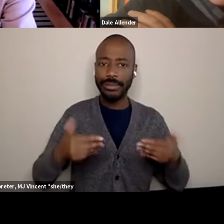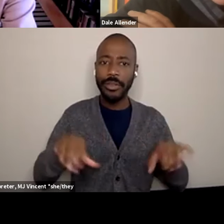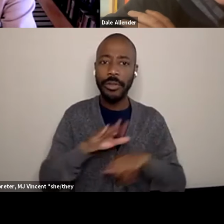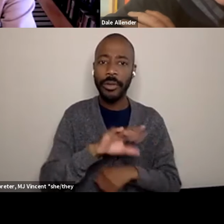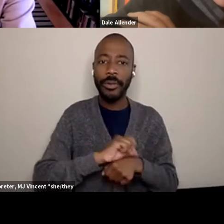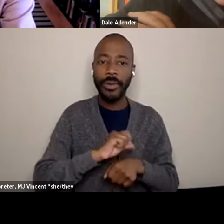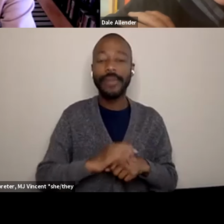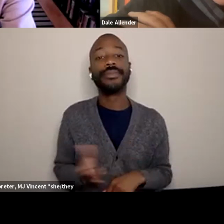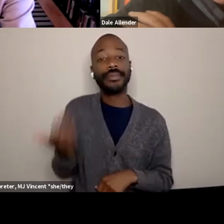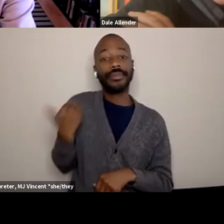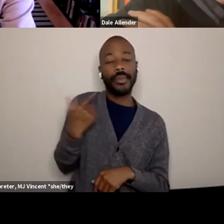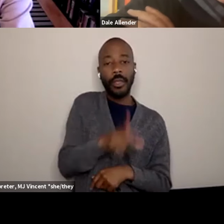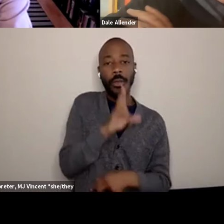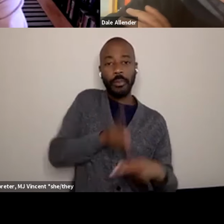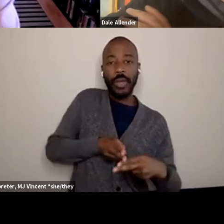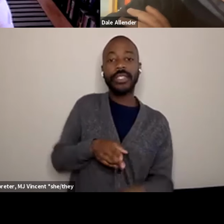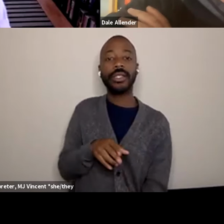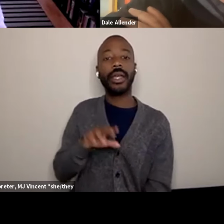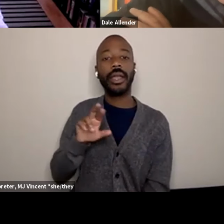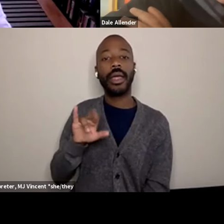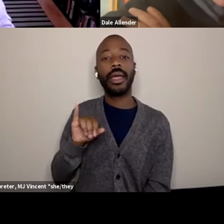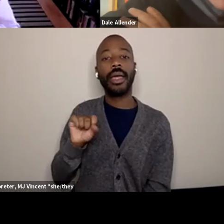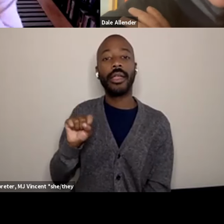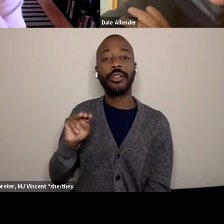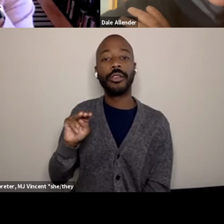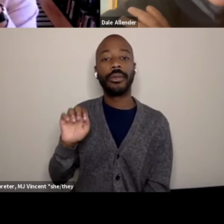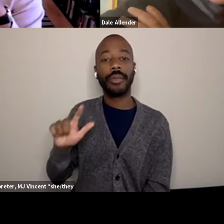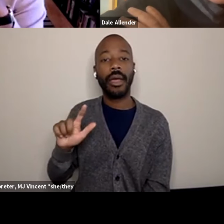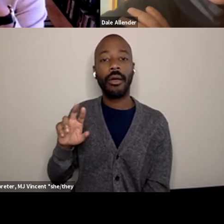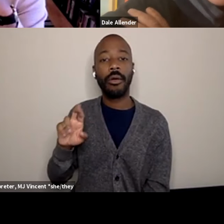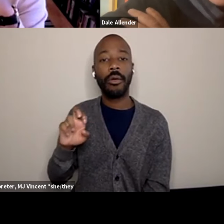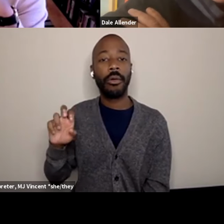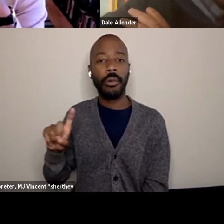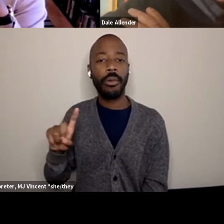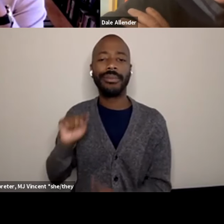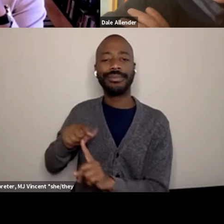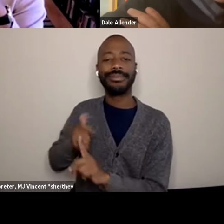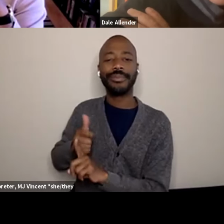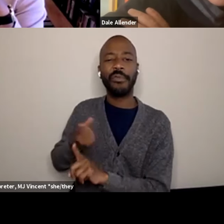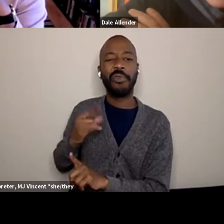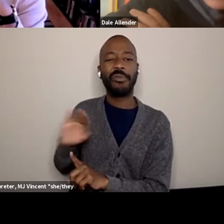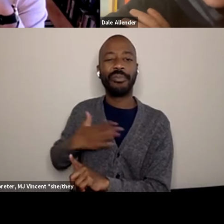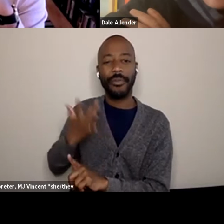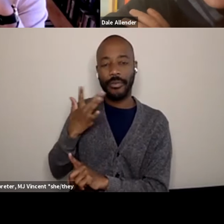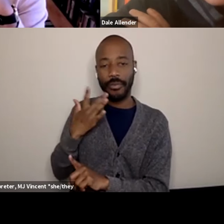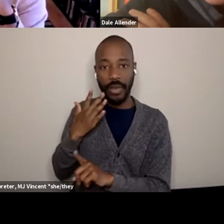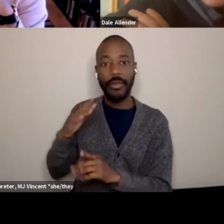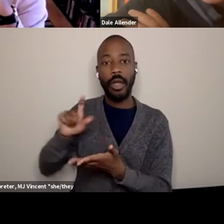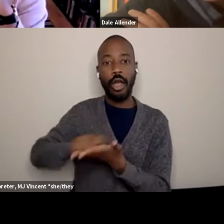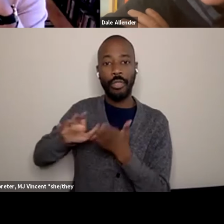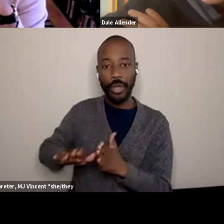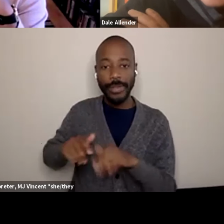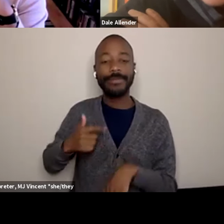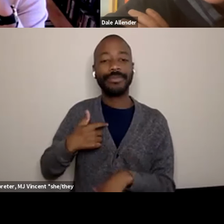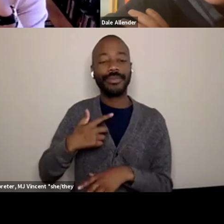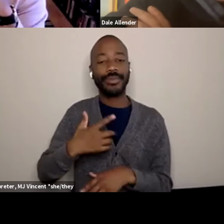you referenced Ishmael Reed, who is one of my favorite authors and essayists, and I appreciate the